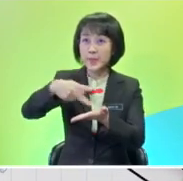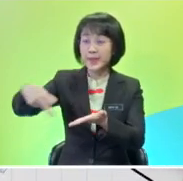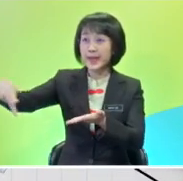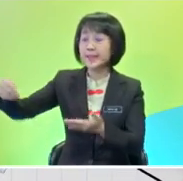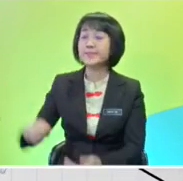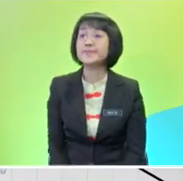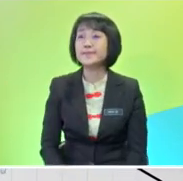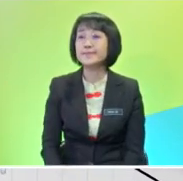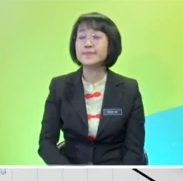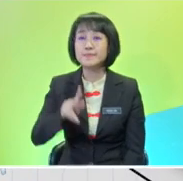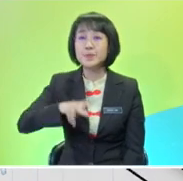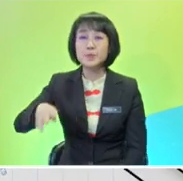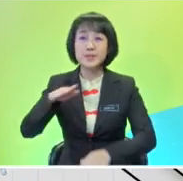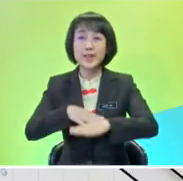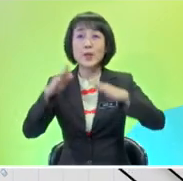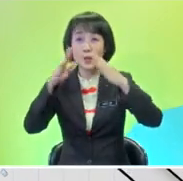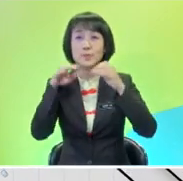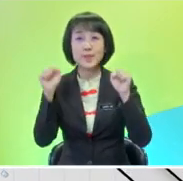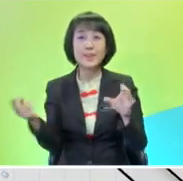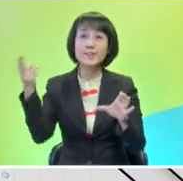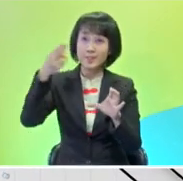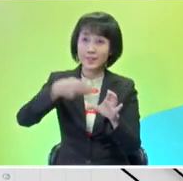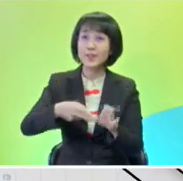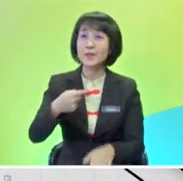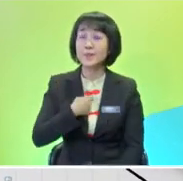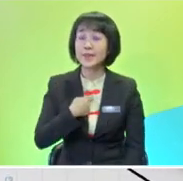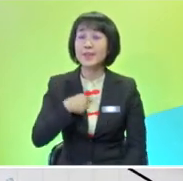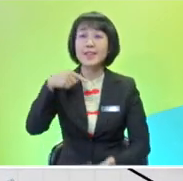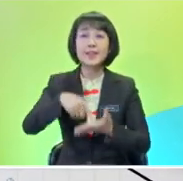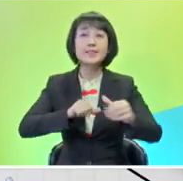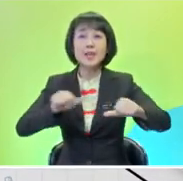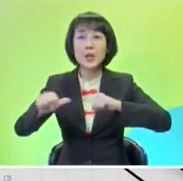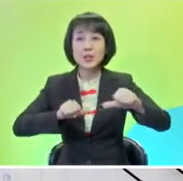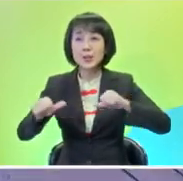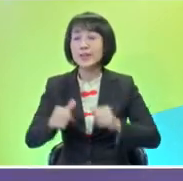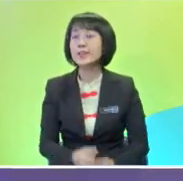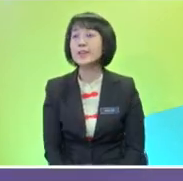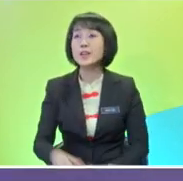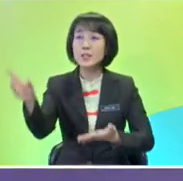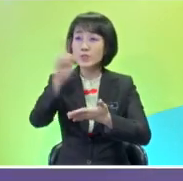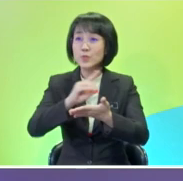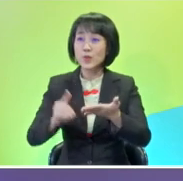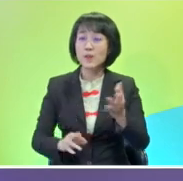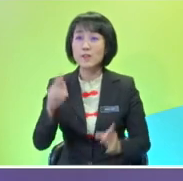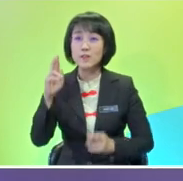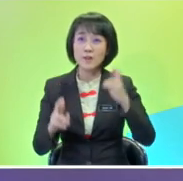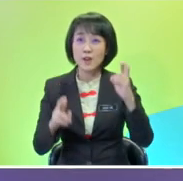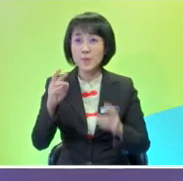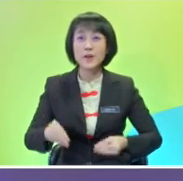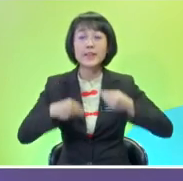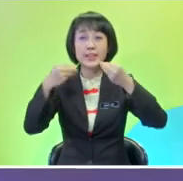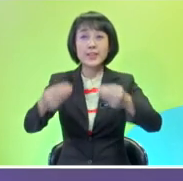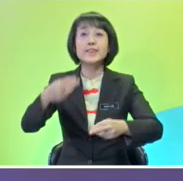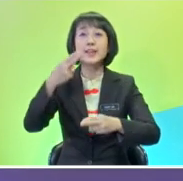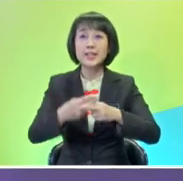this activity as well. Okay. I want you to draw a robot and give a name to your robot. Okay,